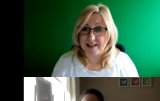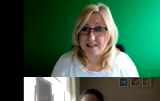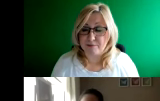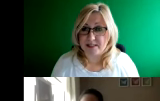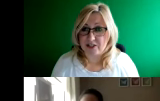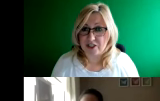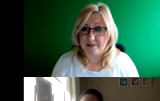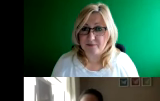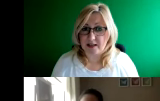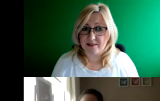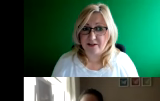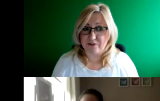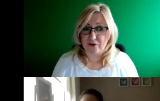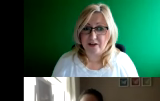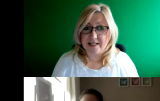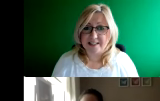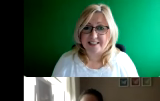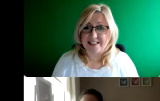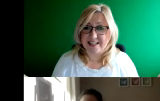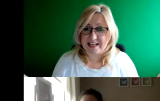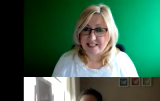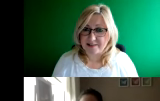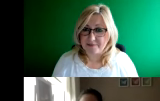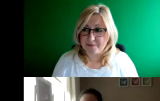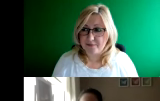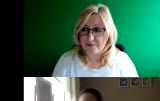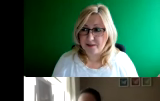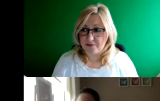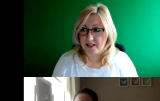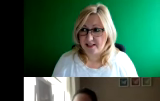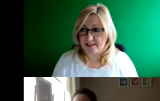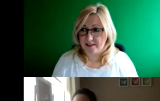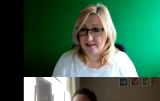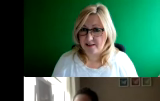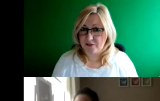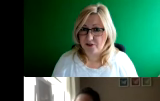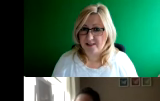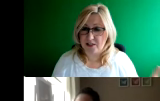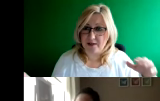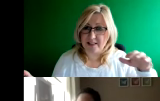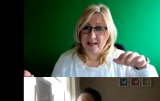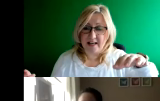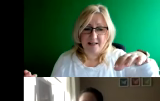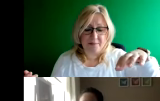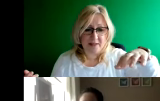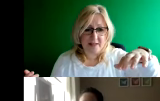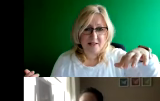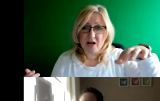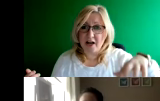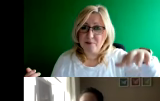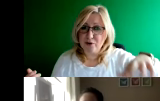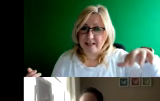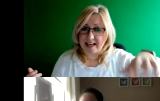the relative position and therefore the state of things? You know, there's, you know,